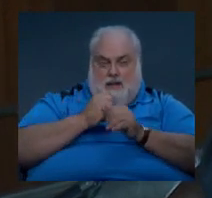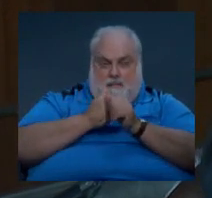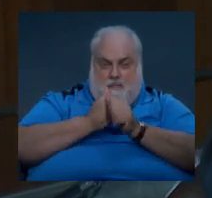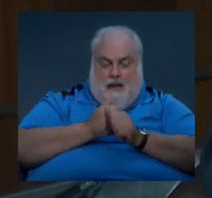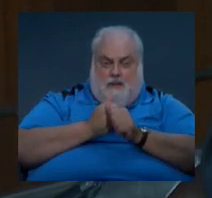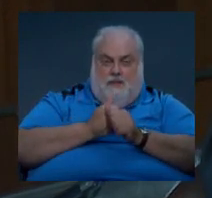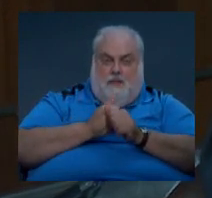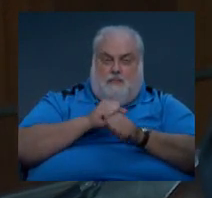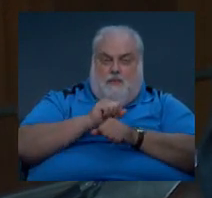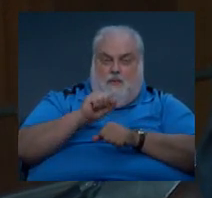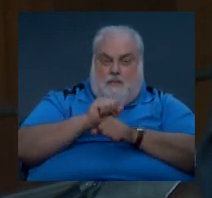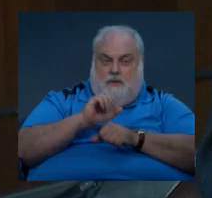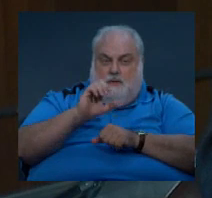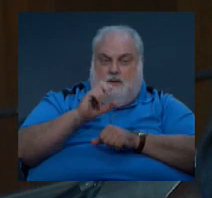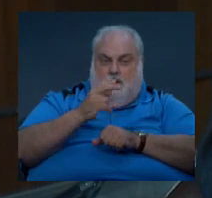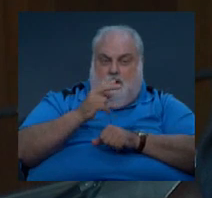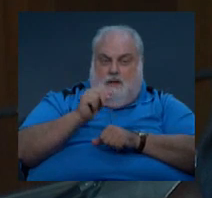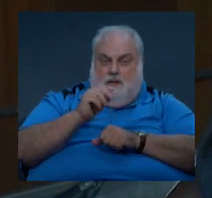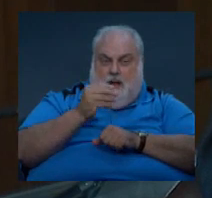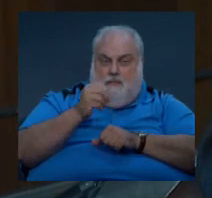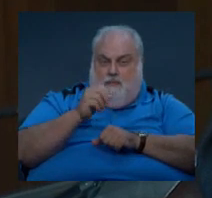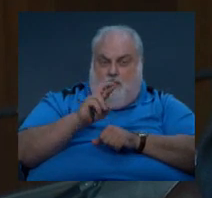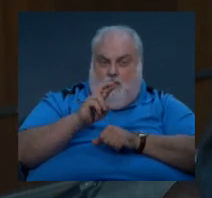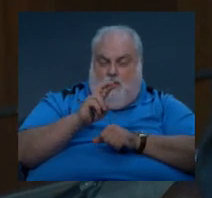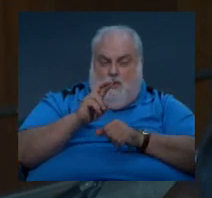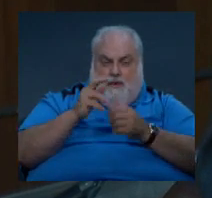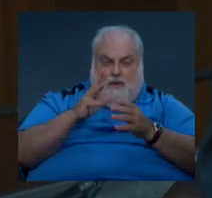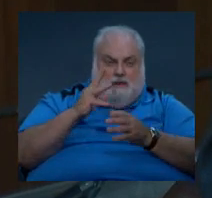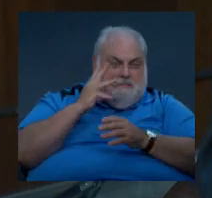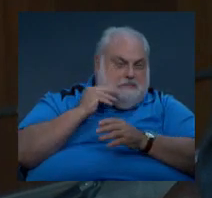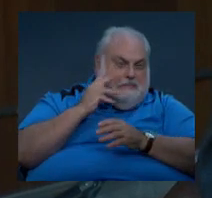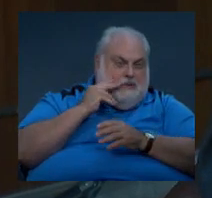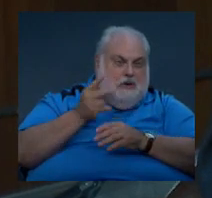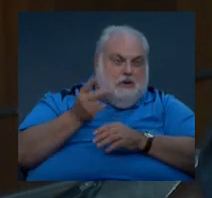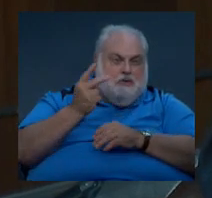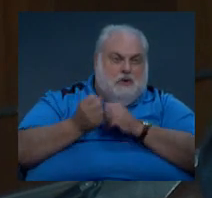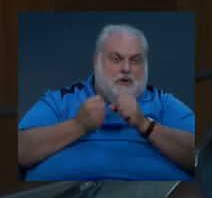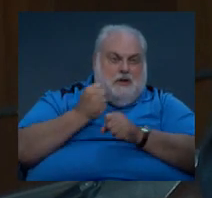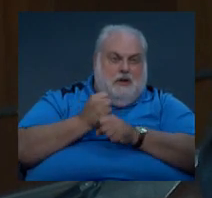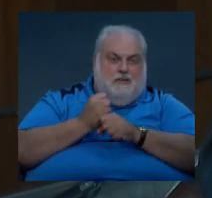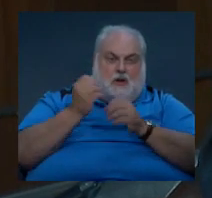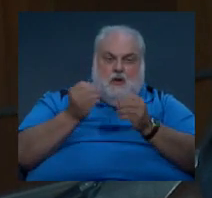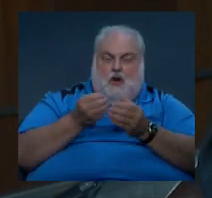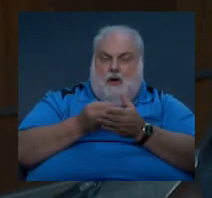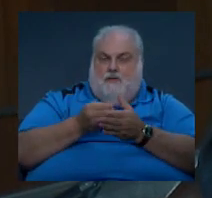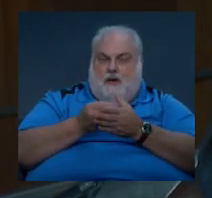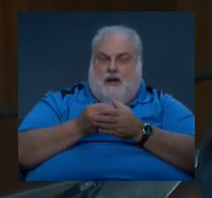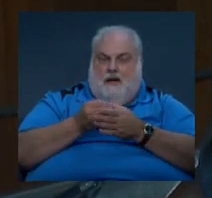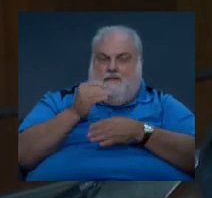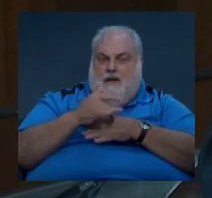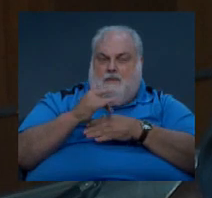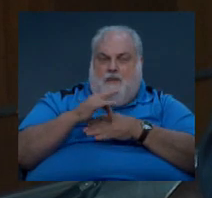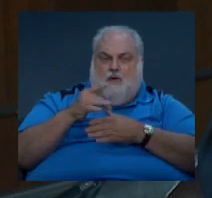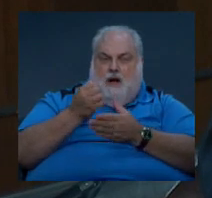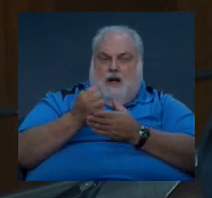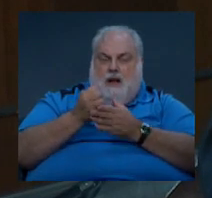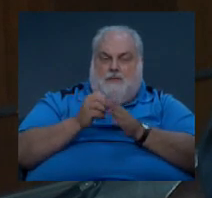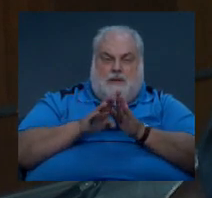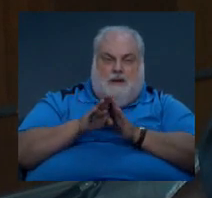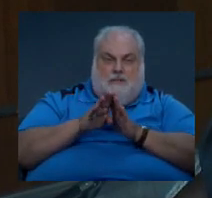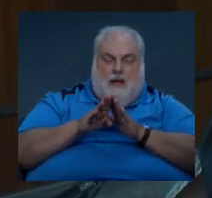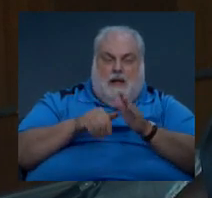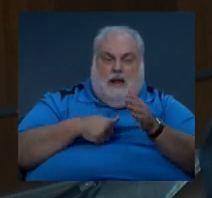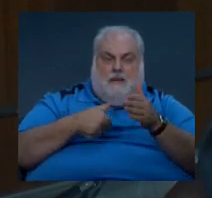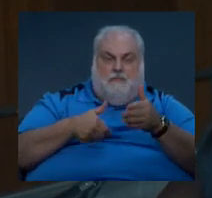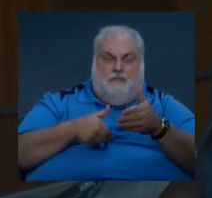of the chamber. We already went through a period of 2 years where we had no funding for economic development being done by the city. And I would